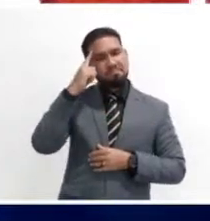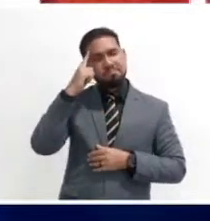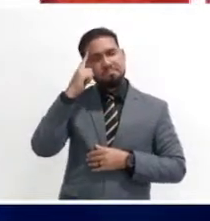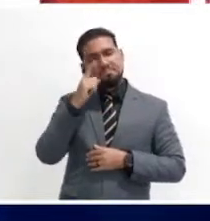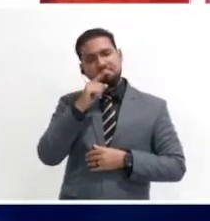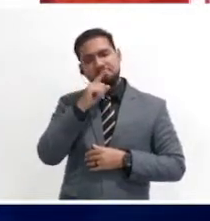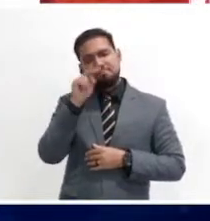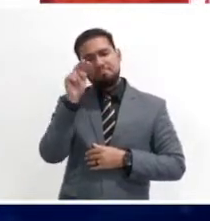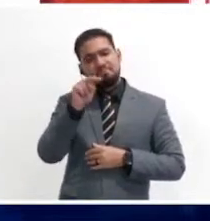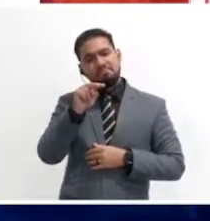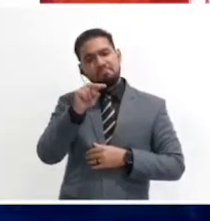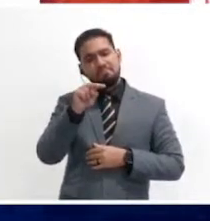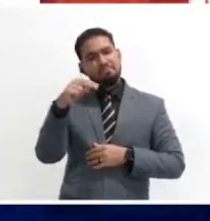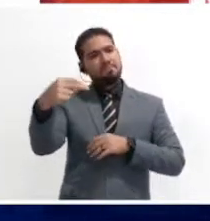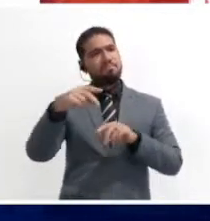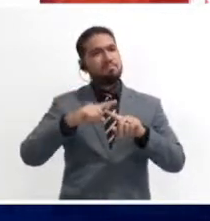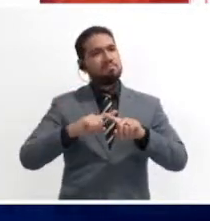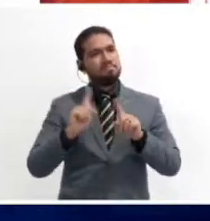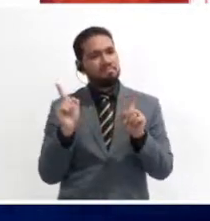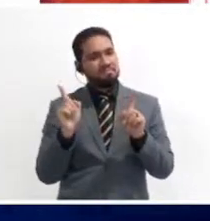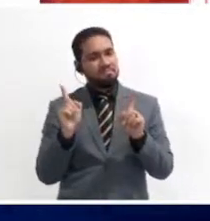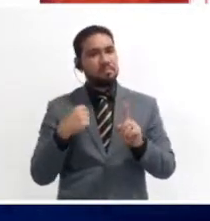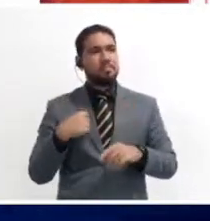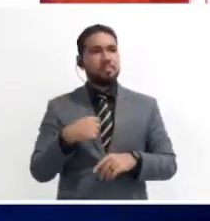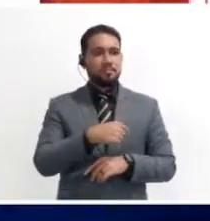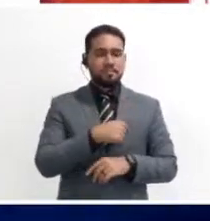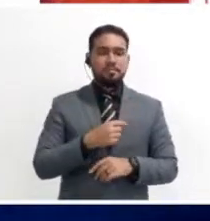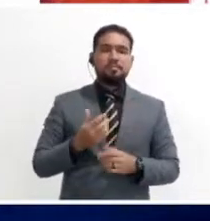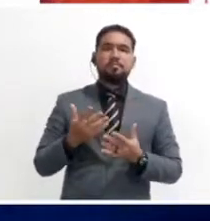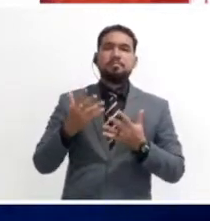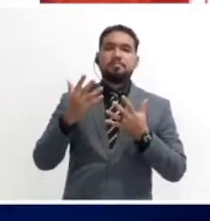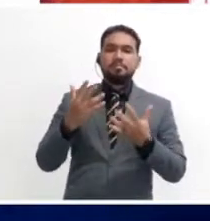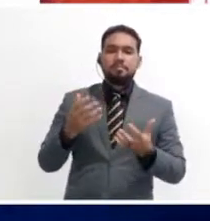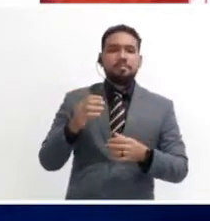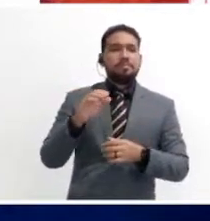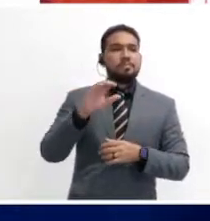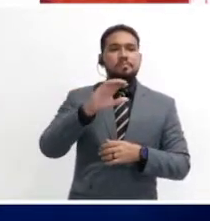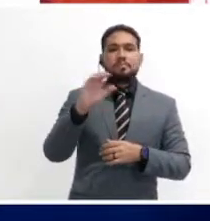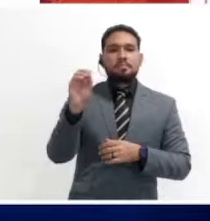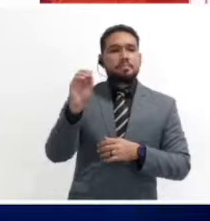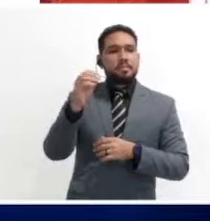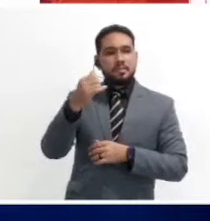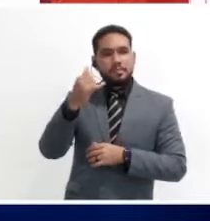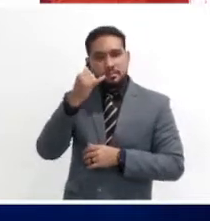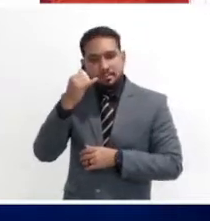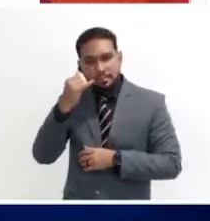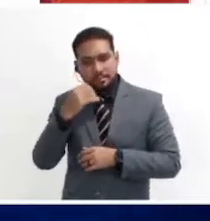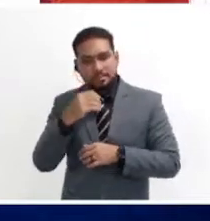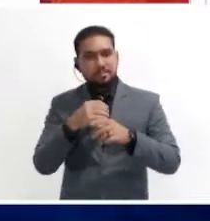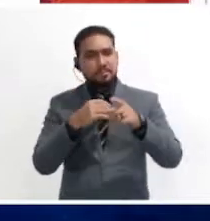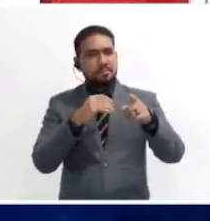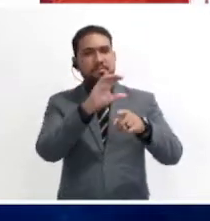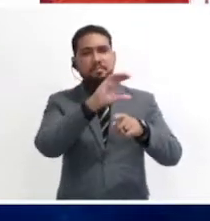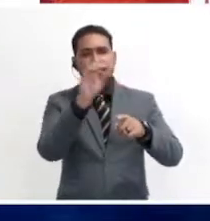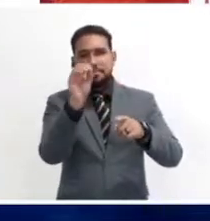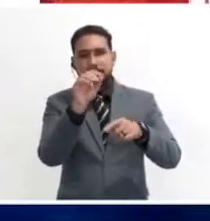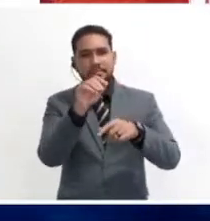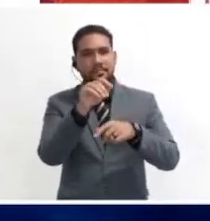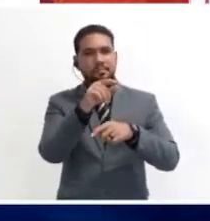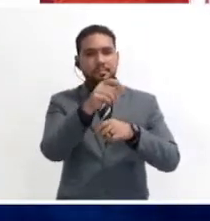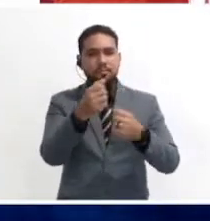the cell phone industry, or you want to support the auto industry, et cetera, the numbers of units that you need to do that is